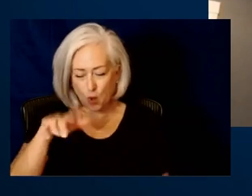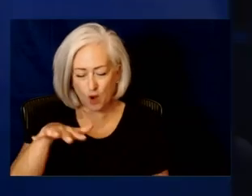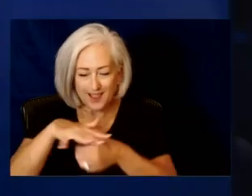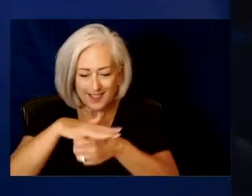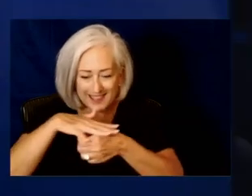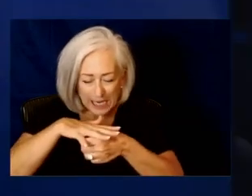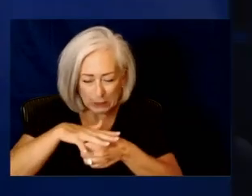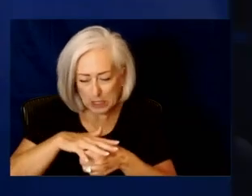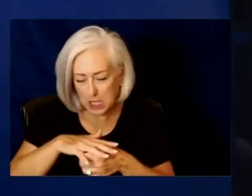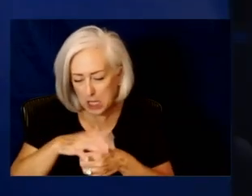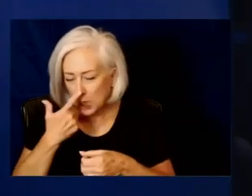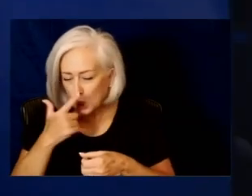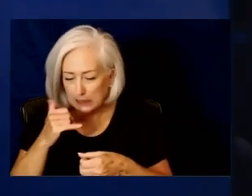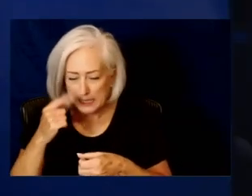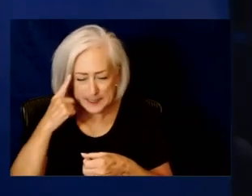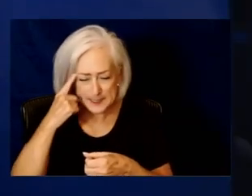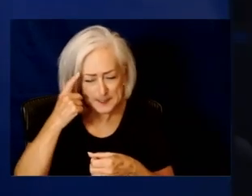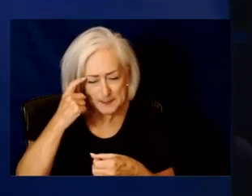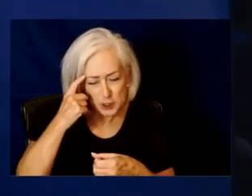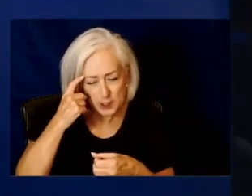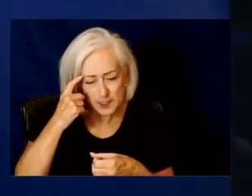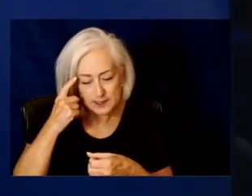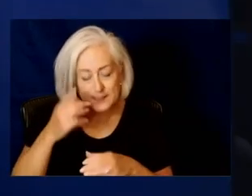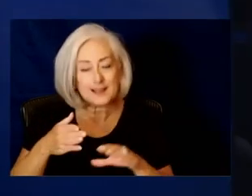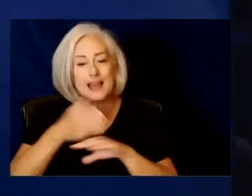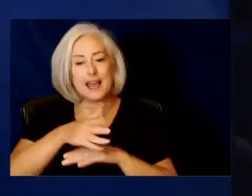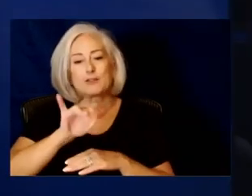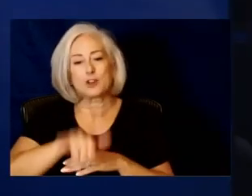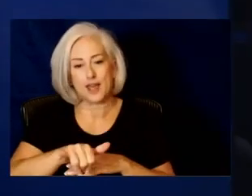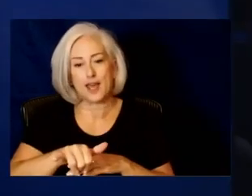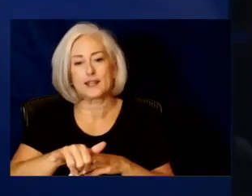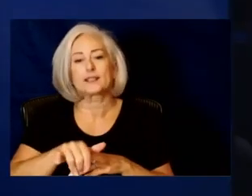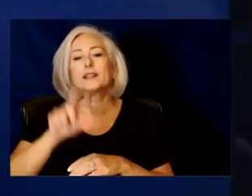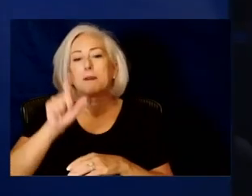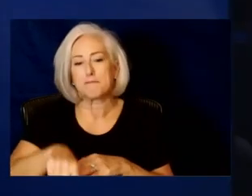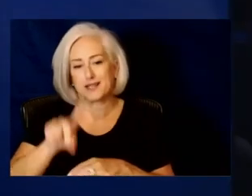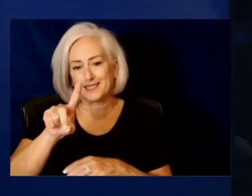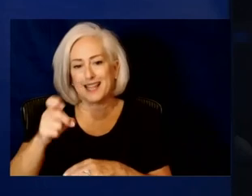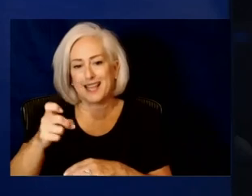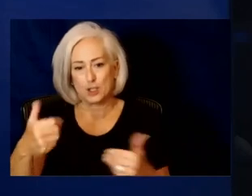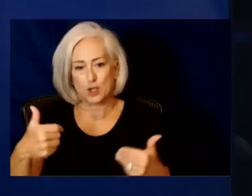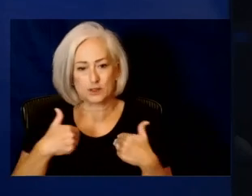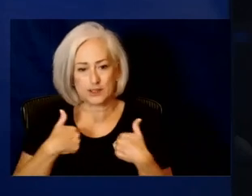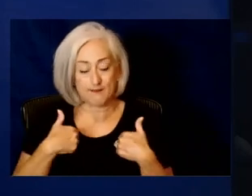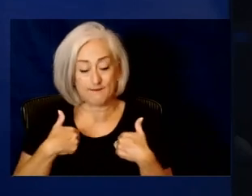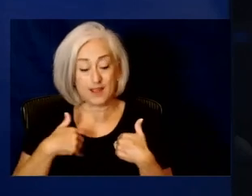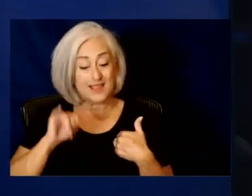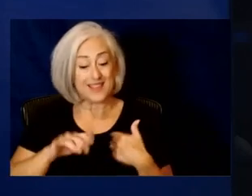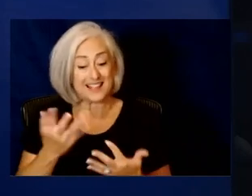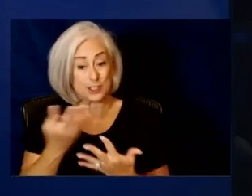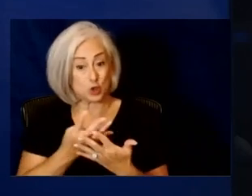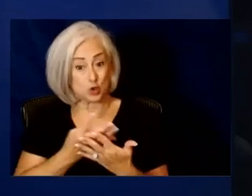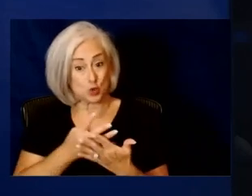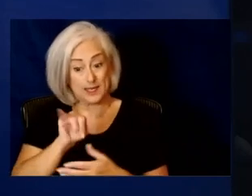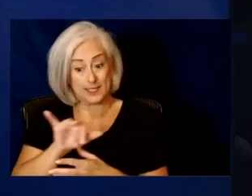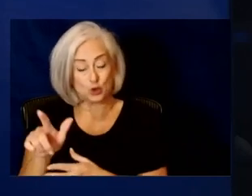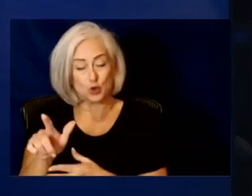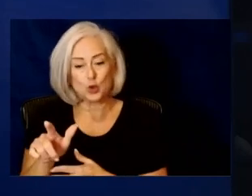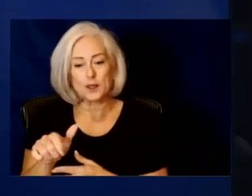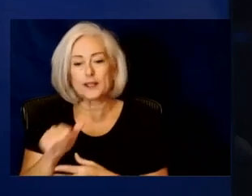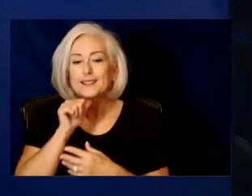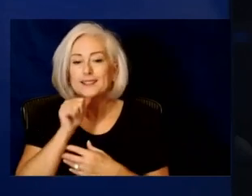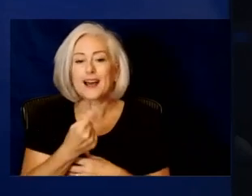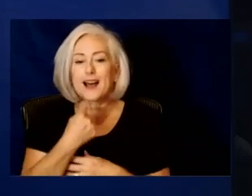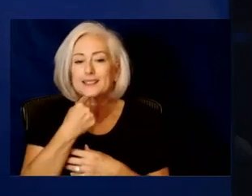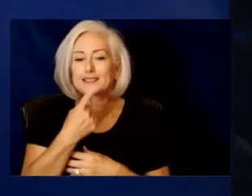after that you have to go get a diagnosis. So it's a screening tool. It doesn't actually tell you that you have cancer, so I'm not sure false positive rate. That's a kind